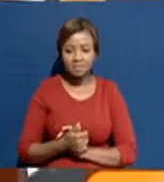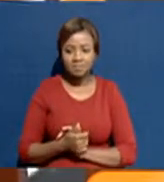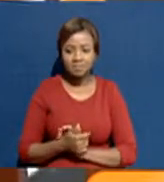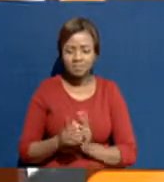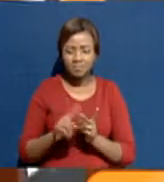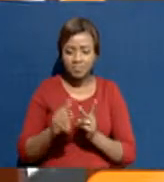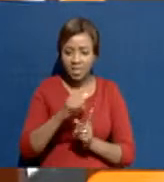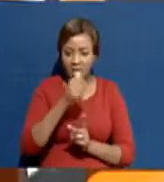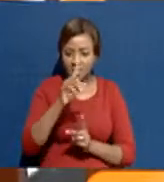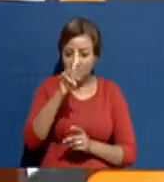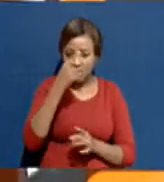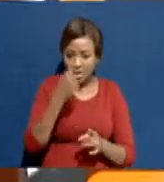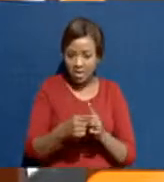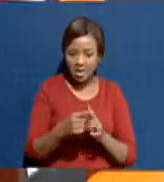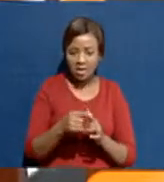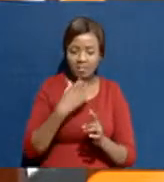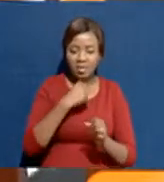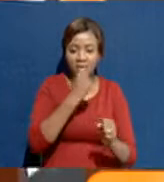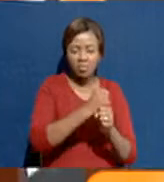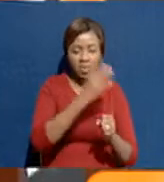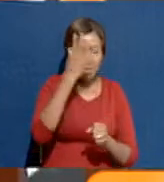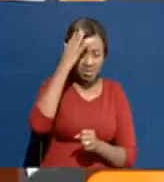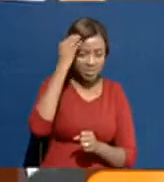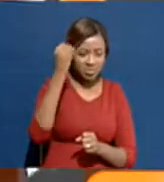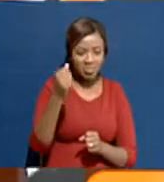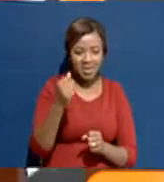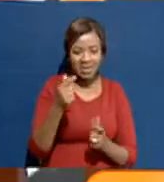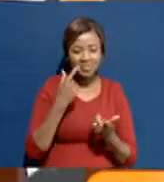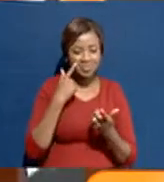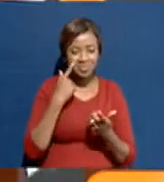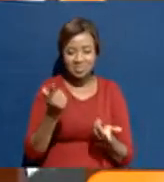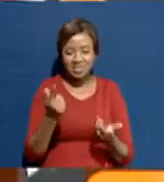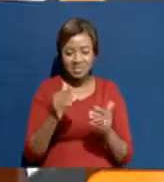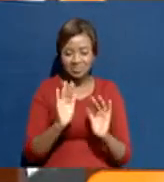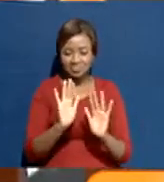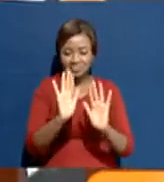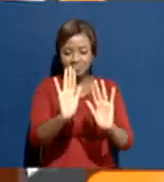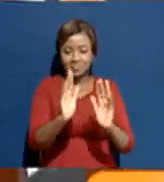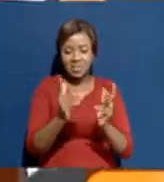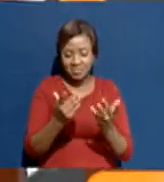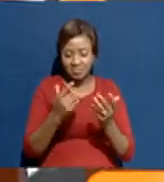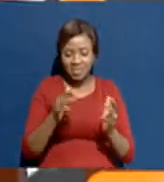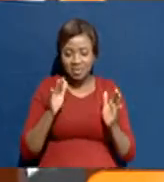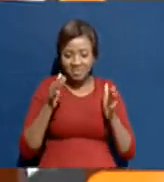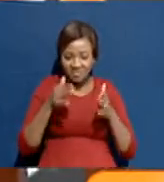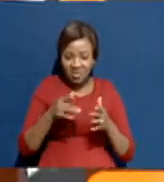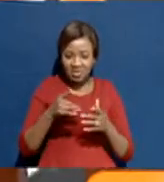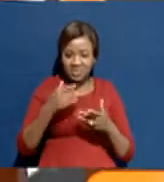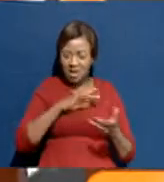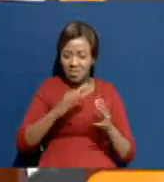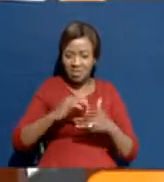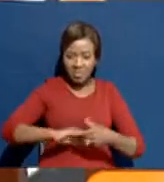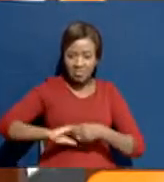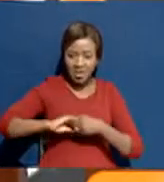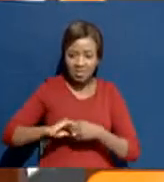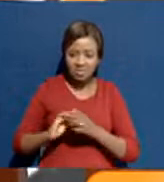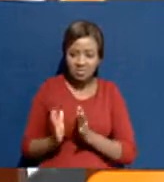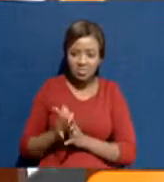Somalia. So I was very busy in this other work, so I never really got time to follow up on my handshake with